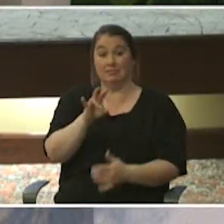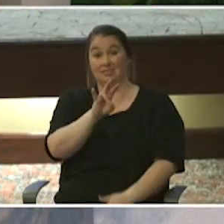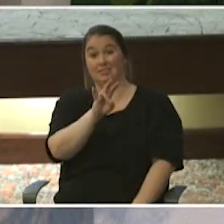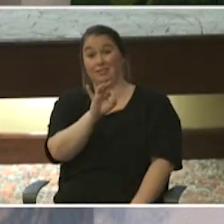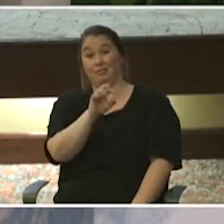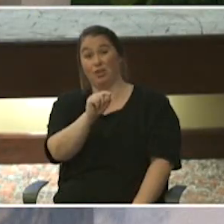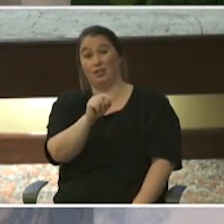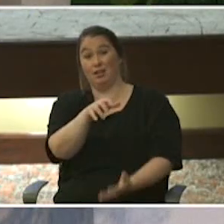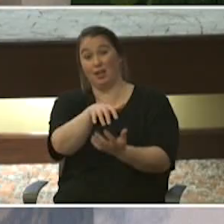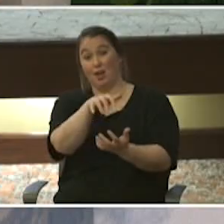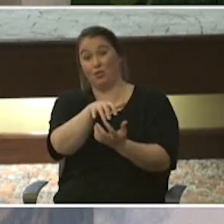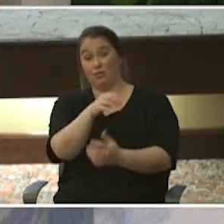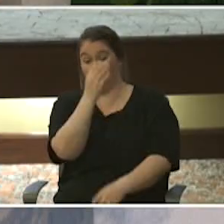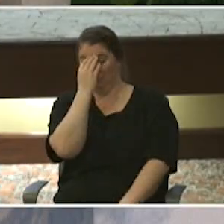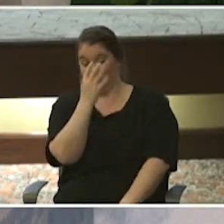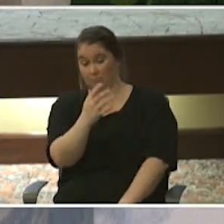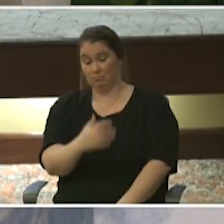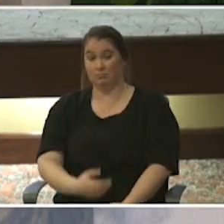less.